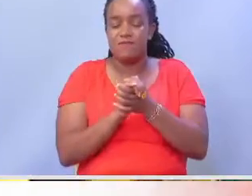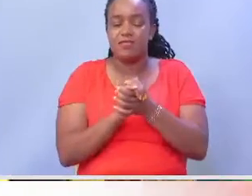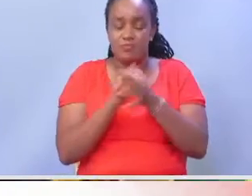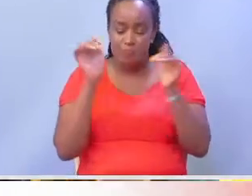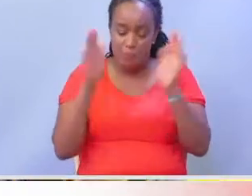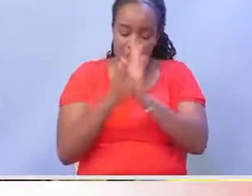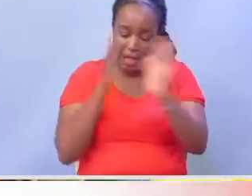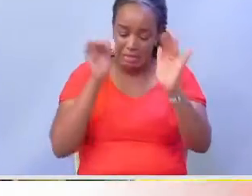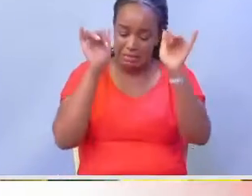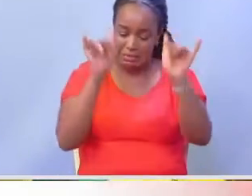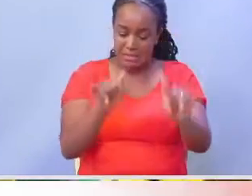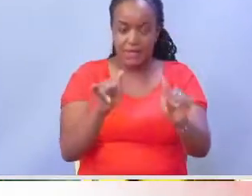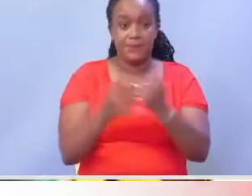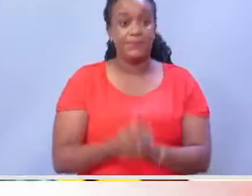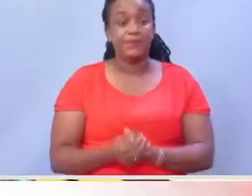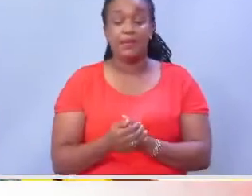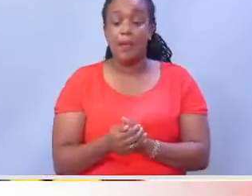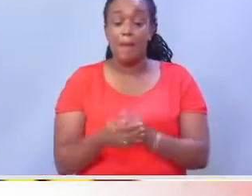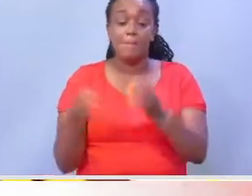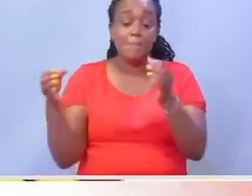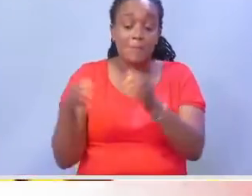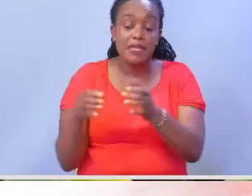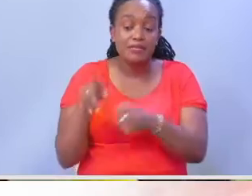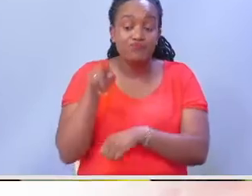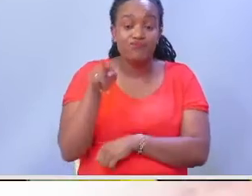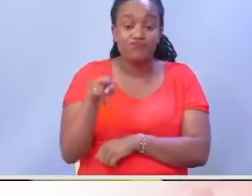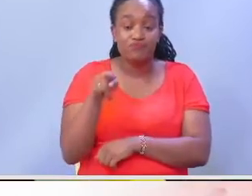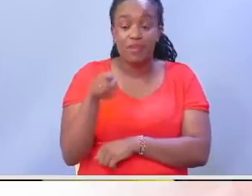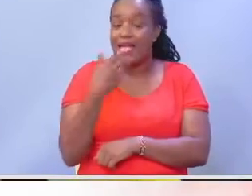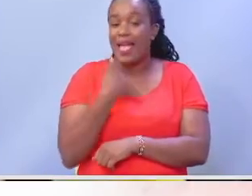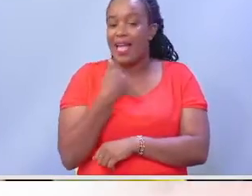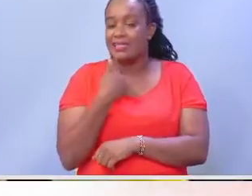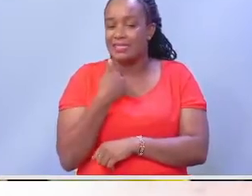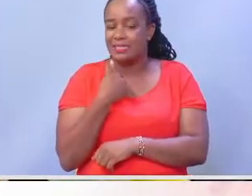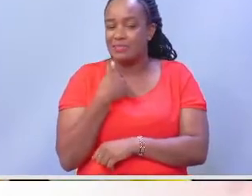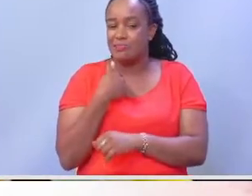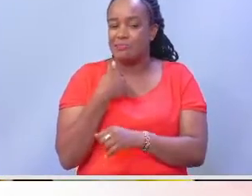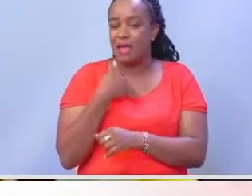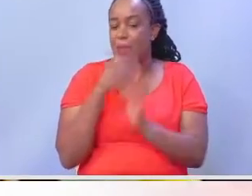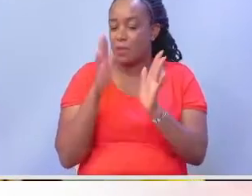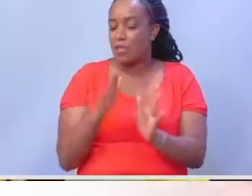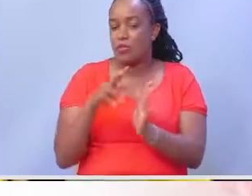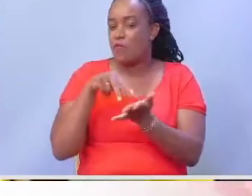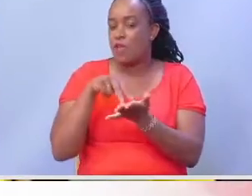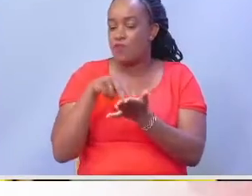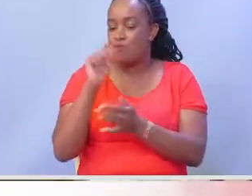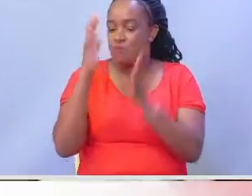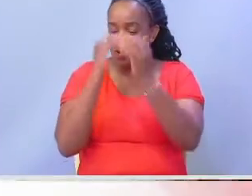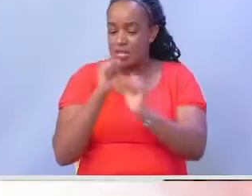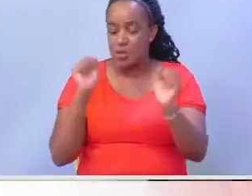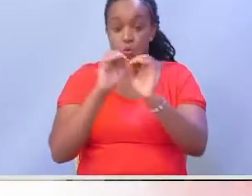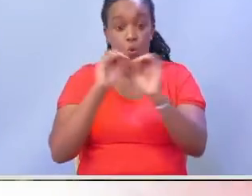Kiraitu stated that the party will not field presidential candidates in the 2022 elections, but it will